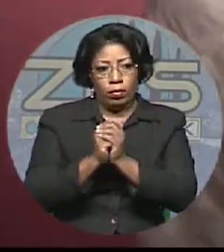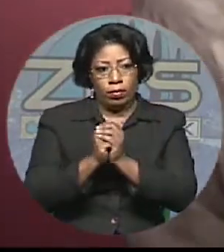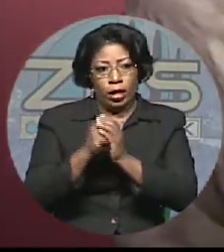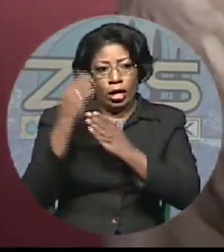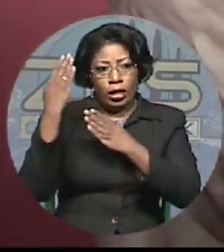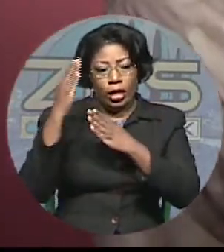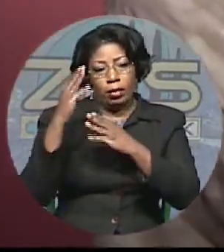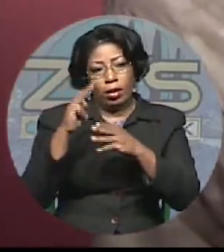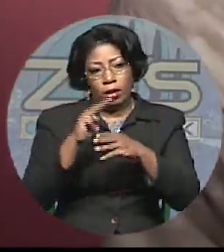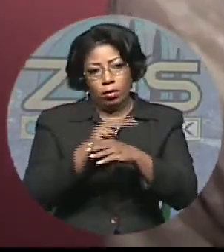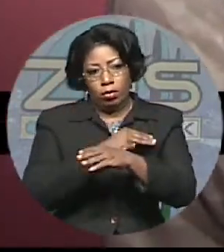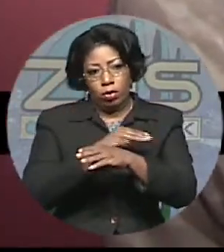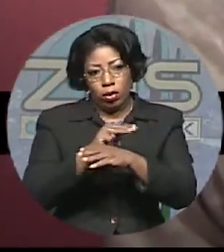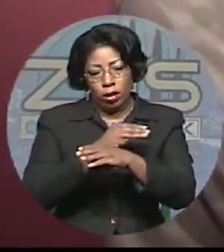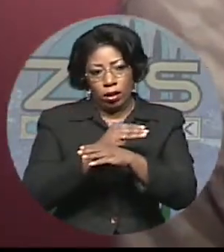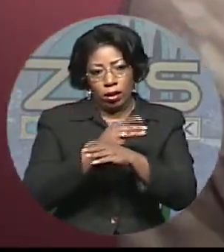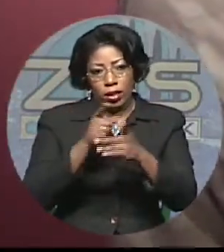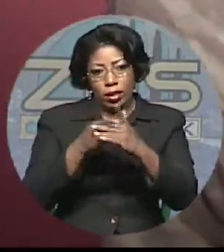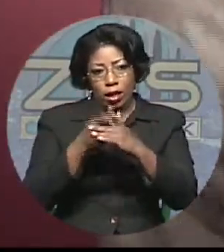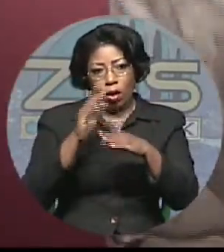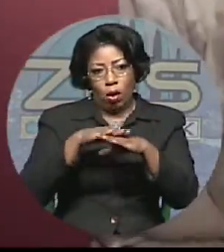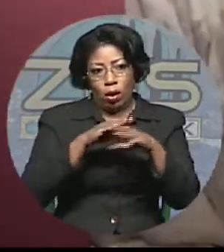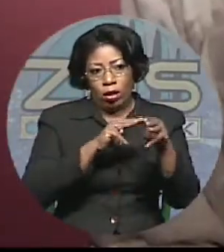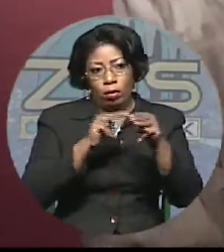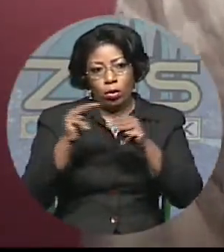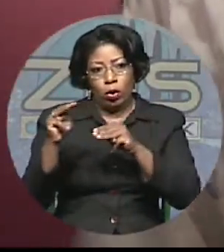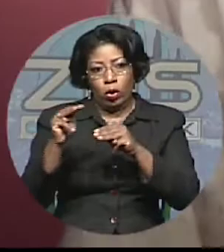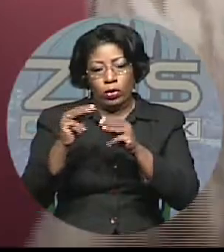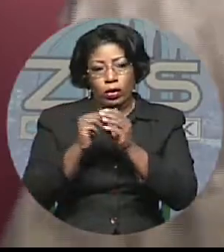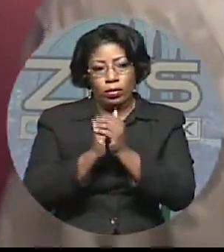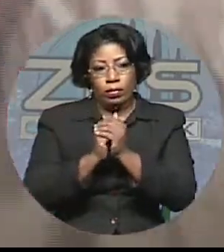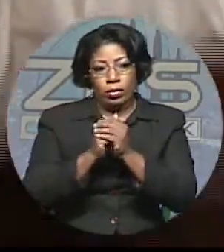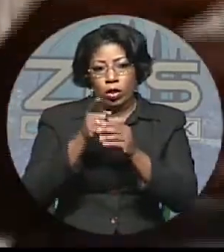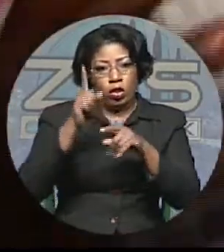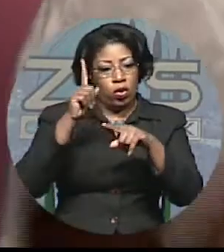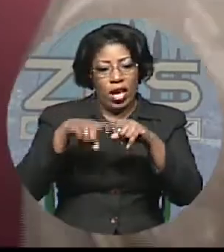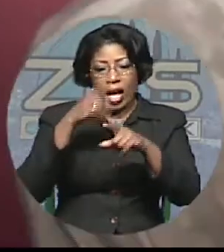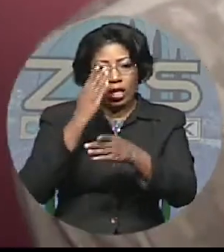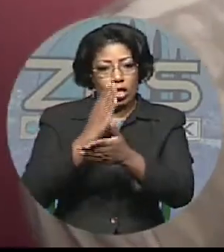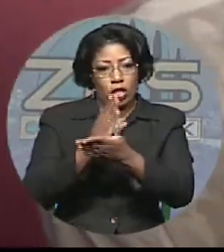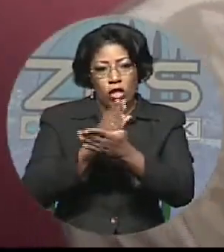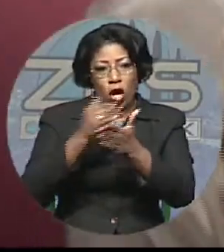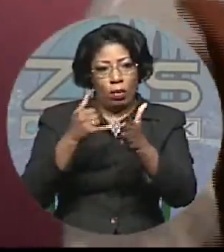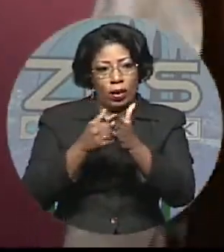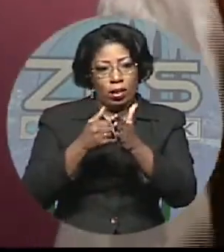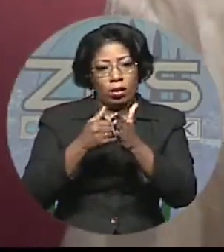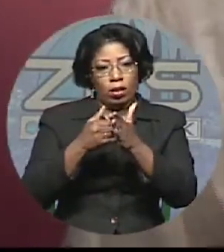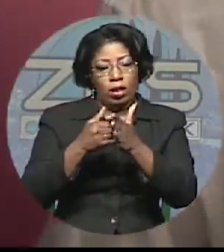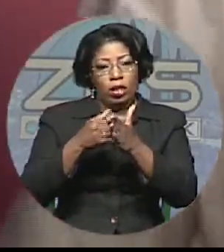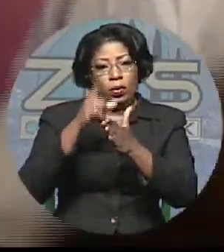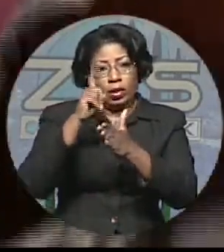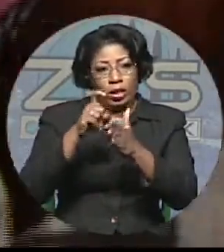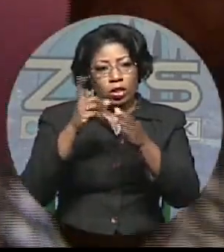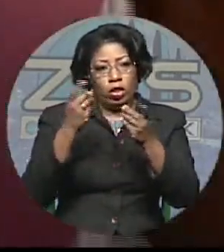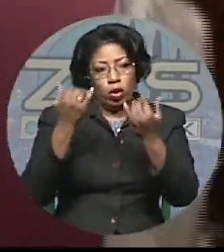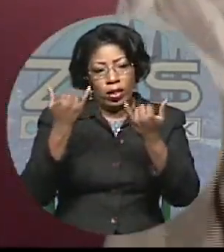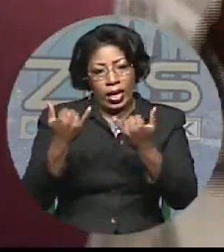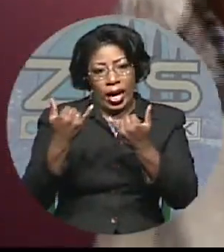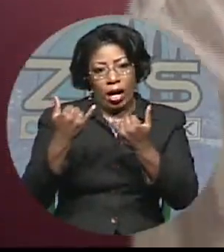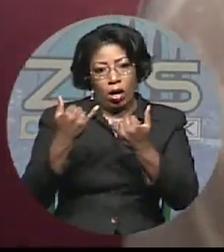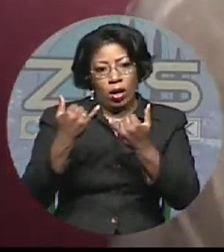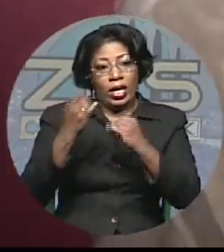off now, and it's on the go now. It's on the move. You can't stop us. All we need to do now, the entertainers, need